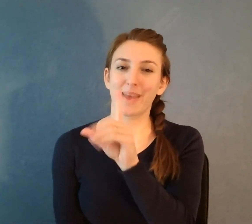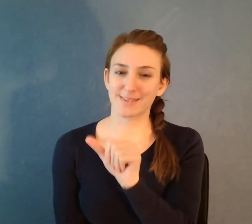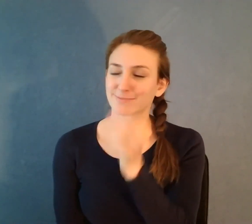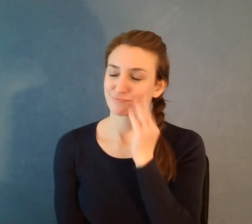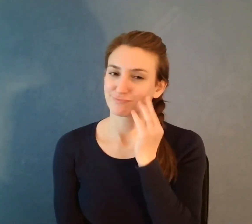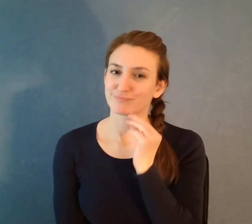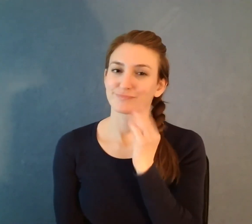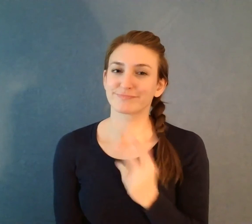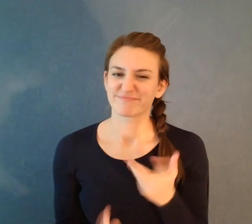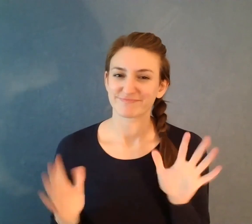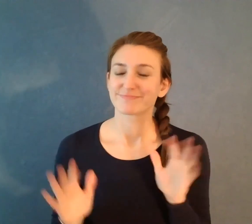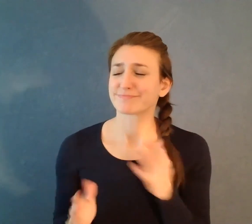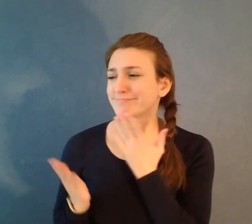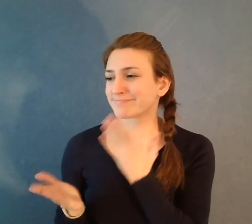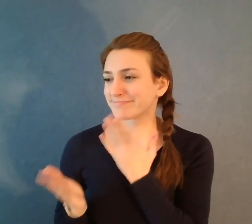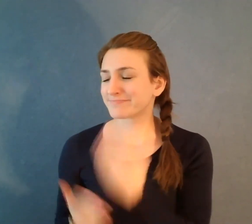entering the law or,